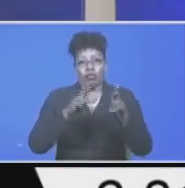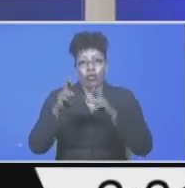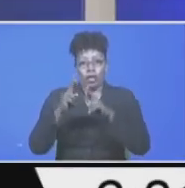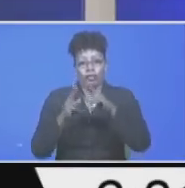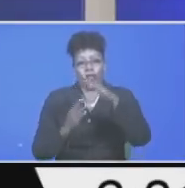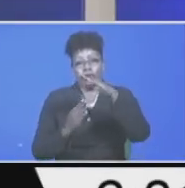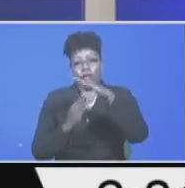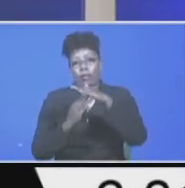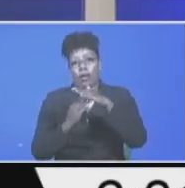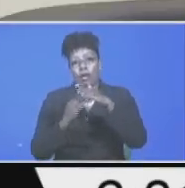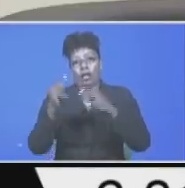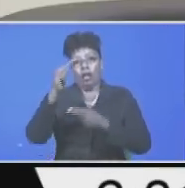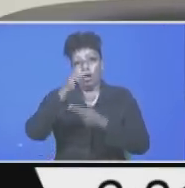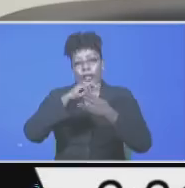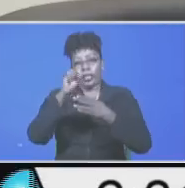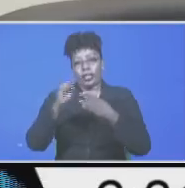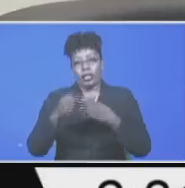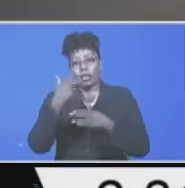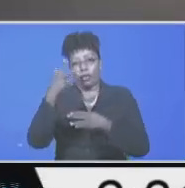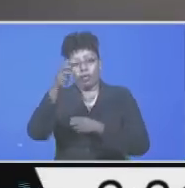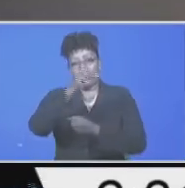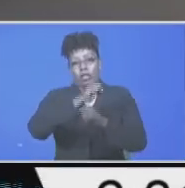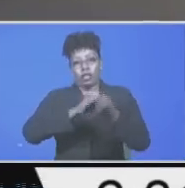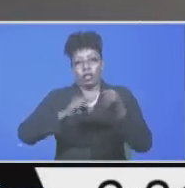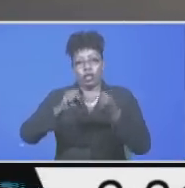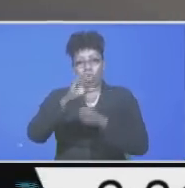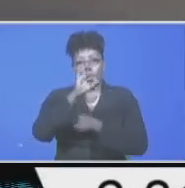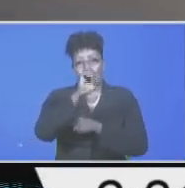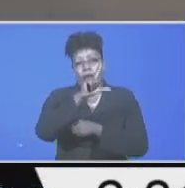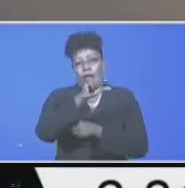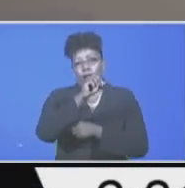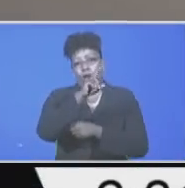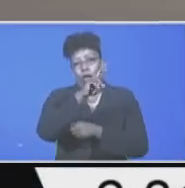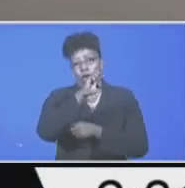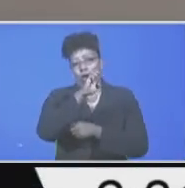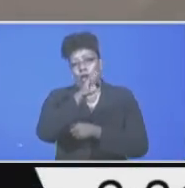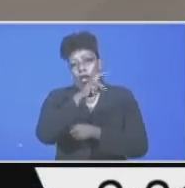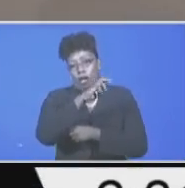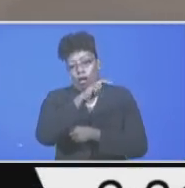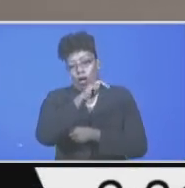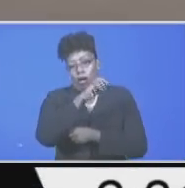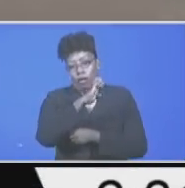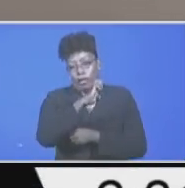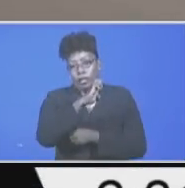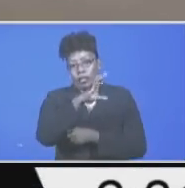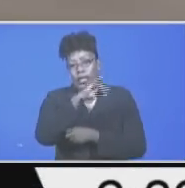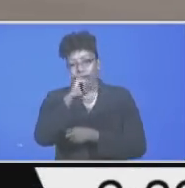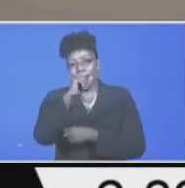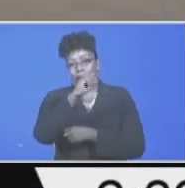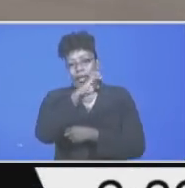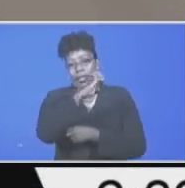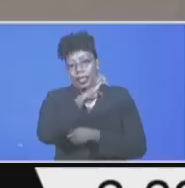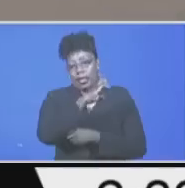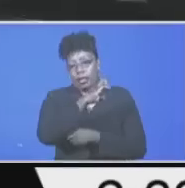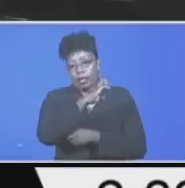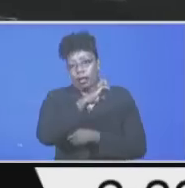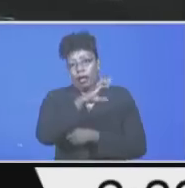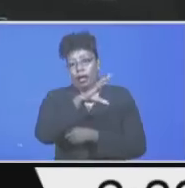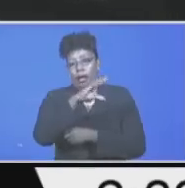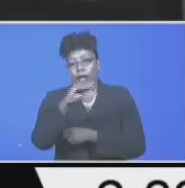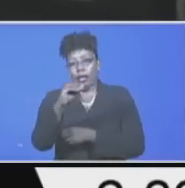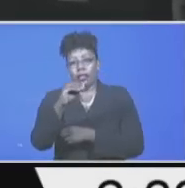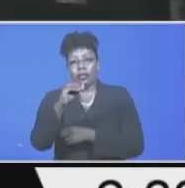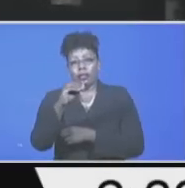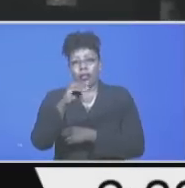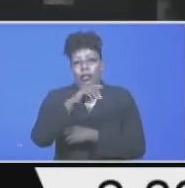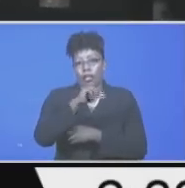peak of the hurricane season as 3 storms, Florence, Isaac, and Helene, are currently active in the Atlantic. Director of NEMA, Captain